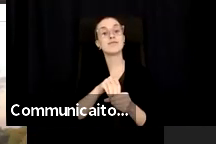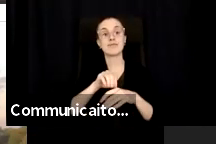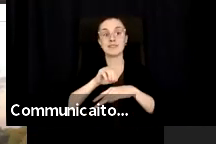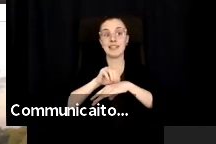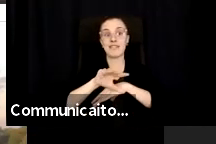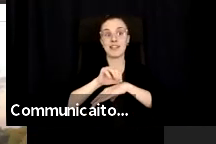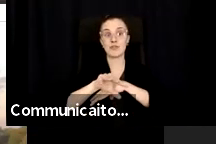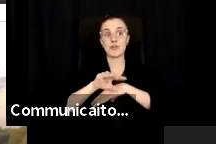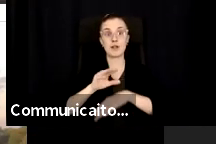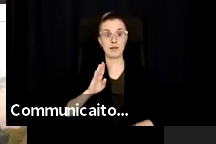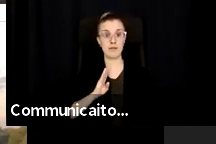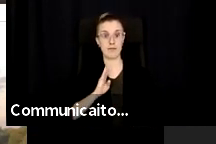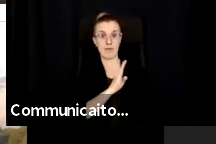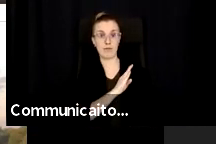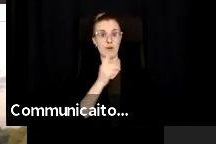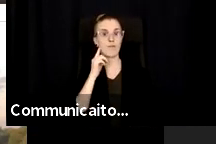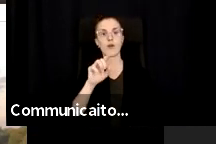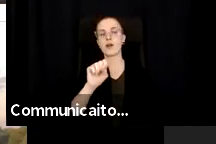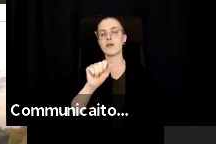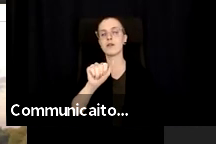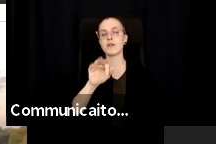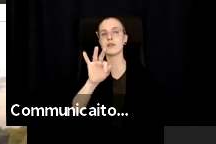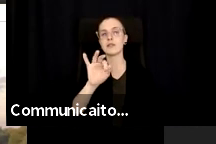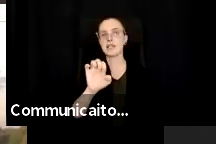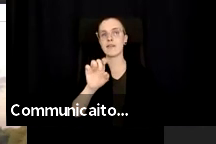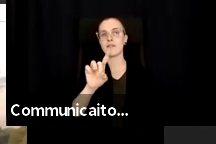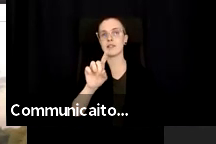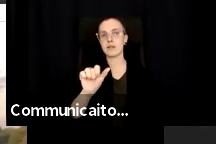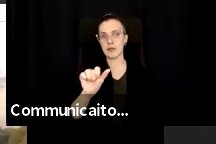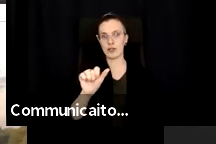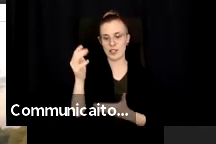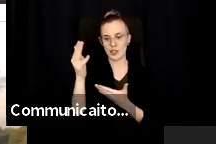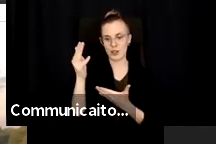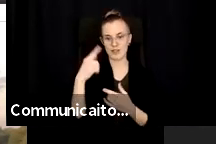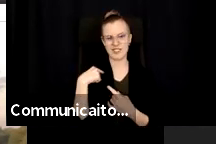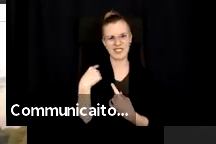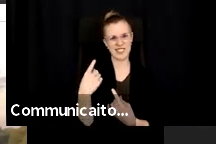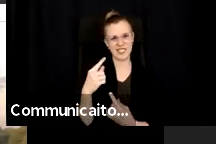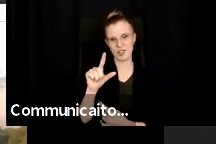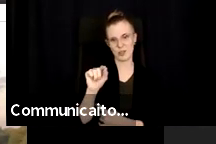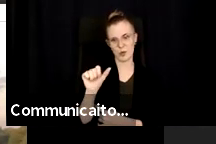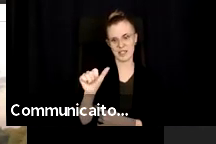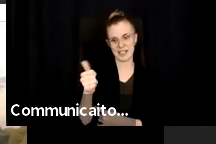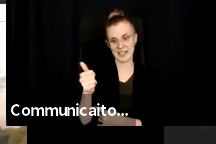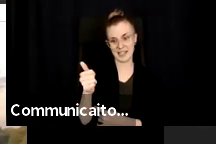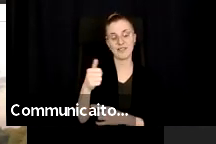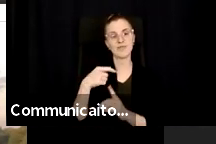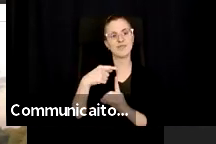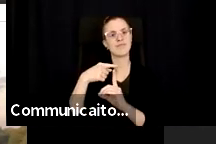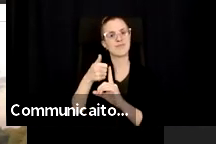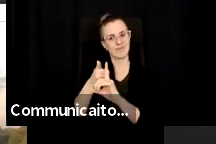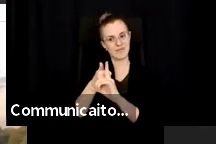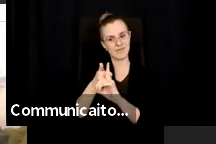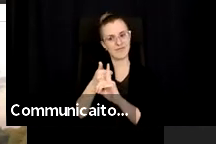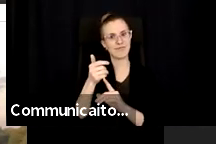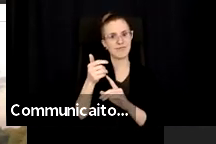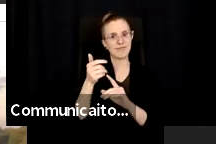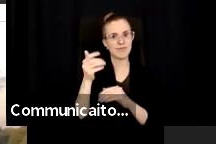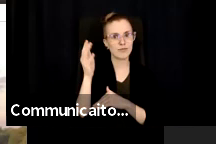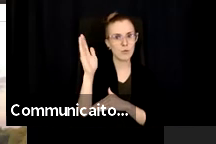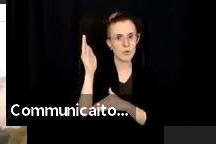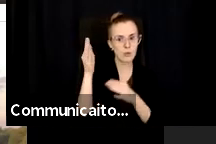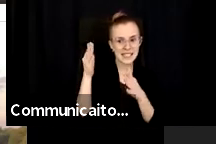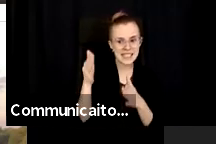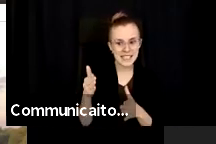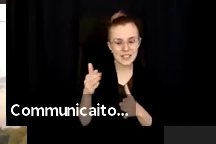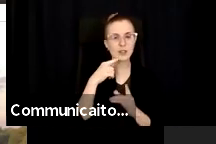for Safe Disability Services since 2010 as a presenter and teaching on issues